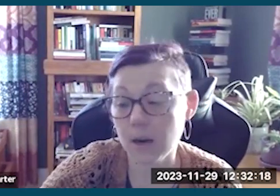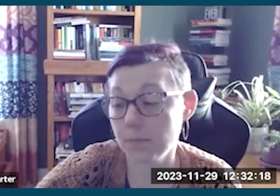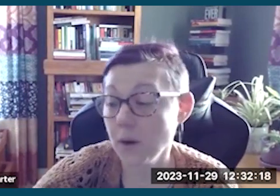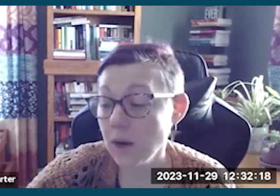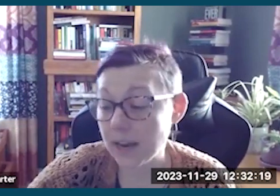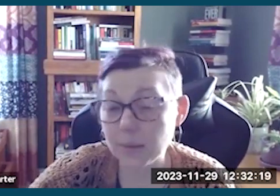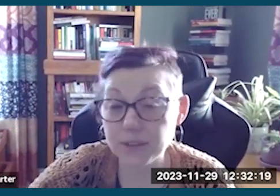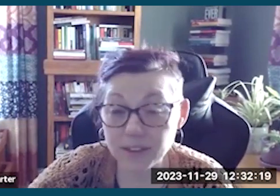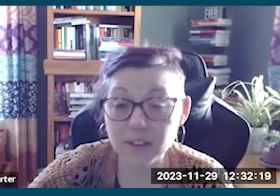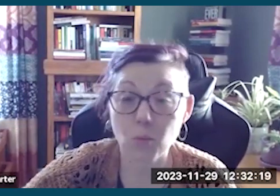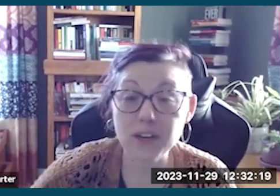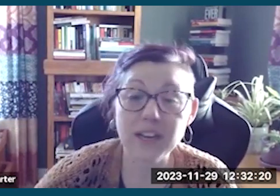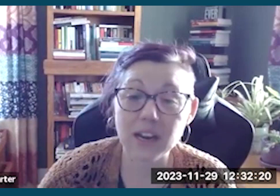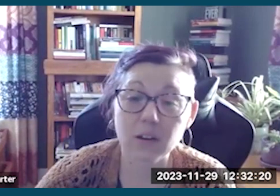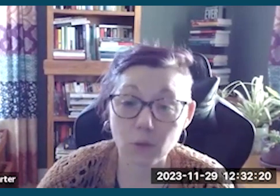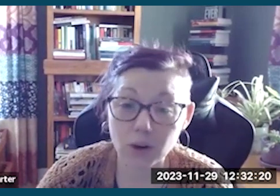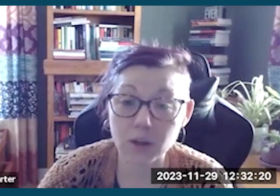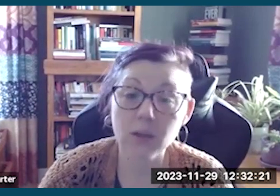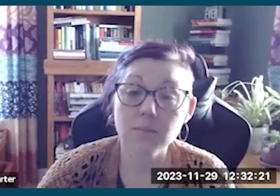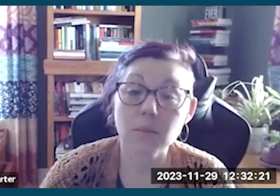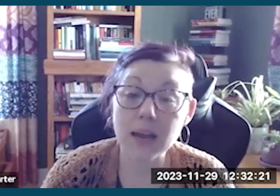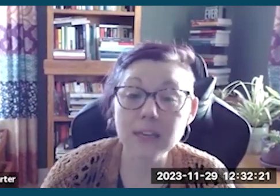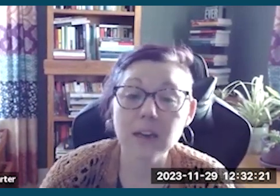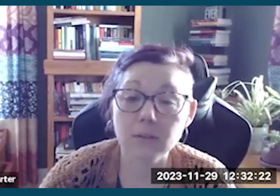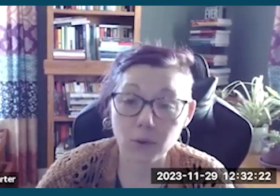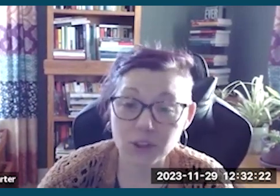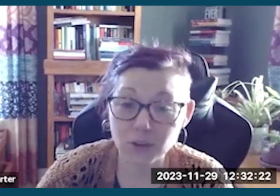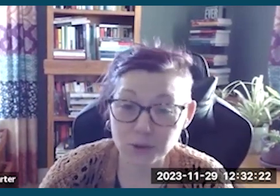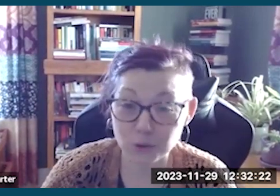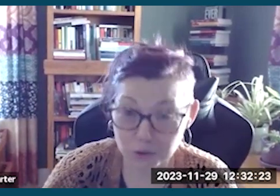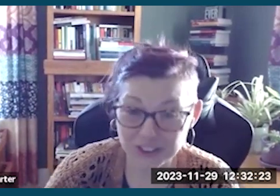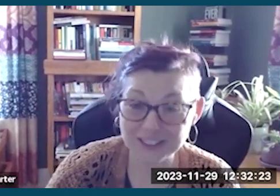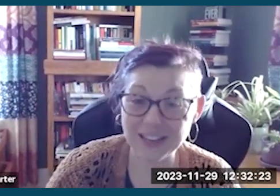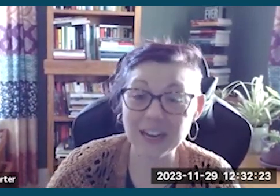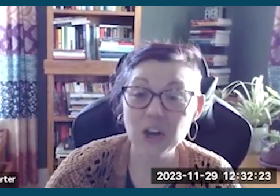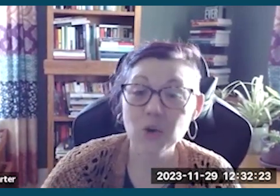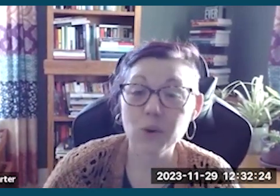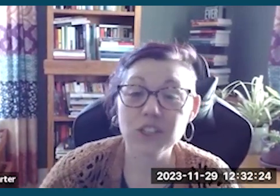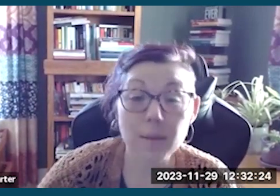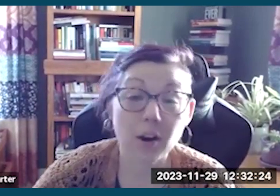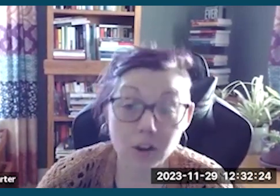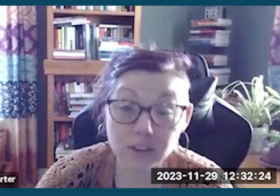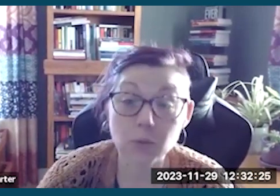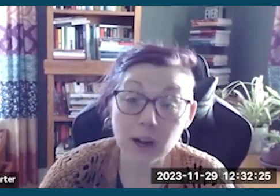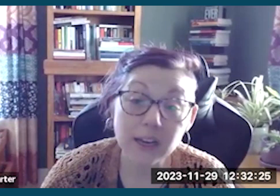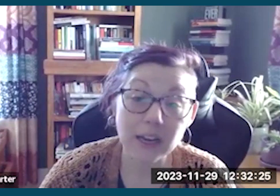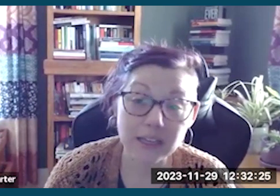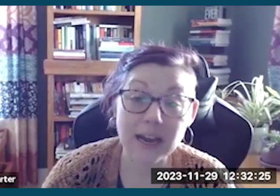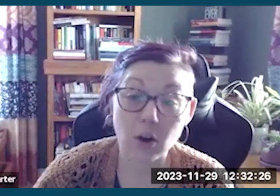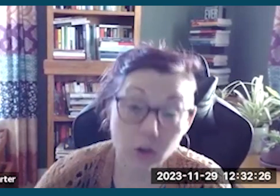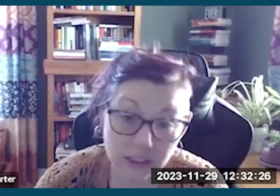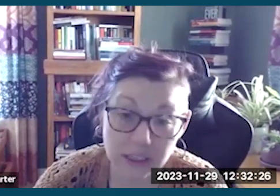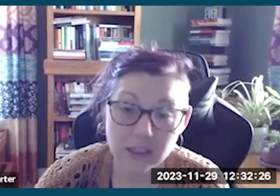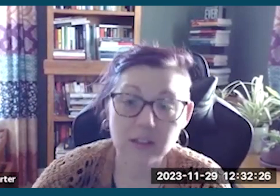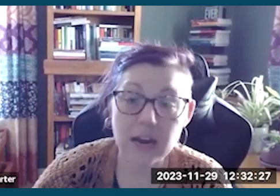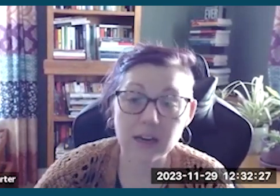and I kept telling them, I can't afford those groceries. Like, we shop at Aldi. What can I get